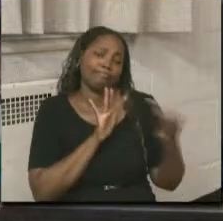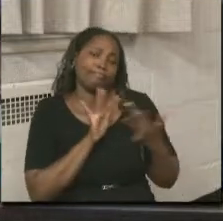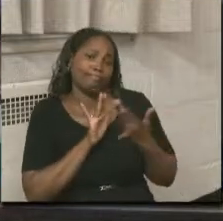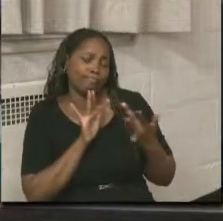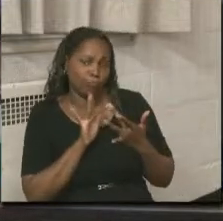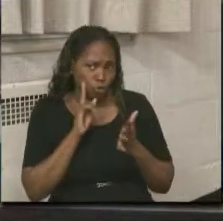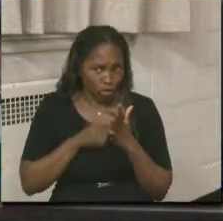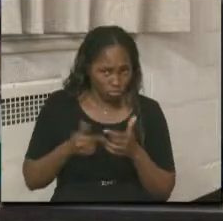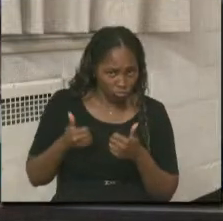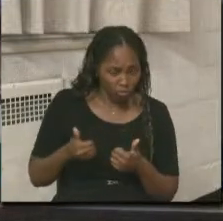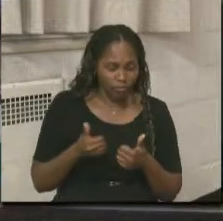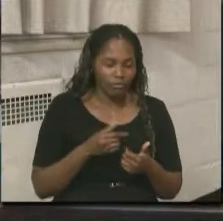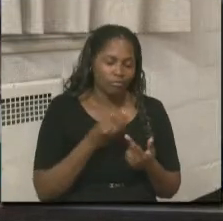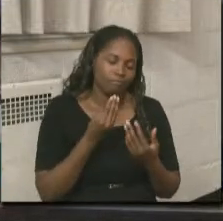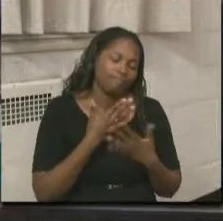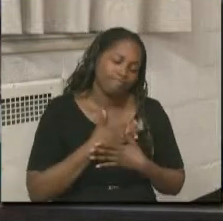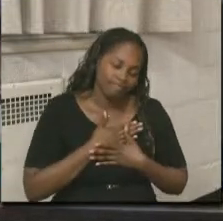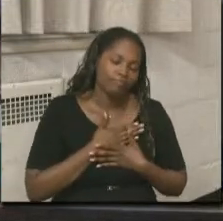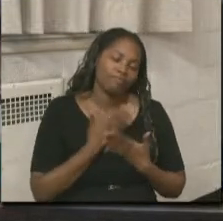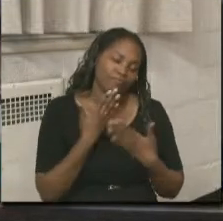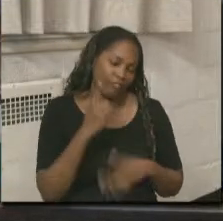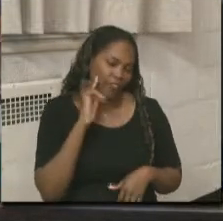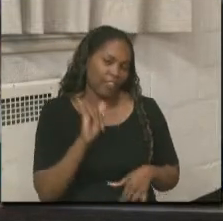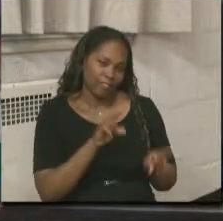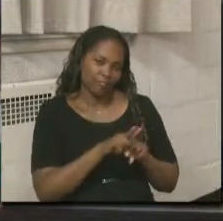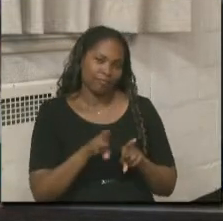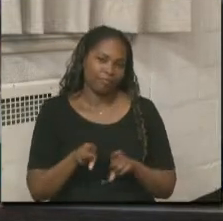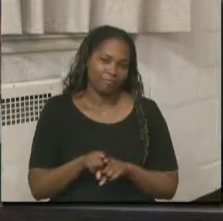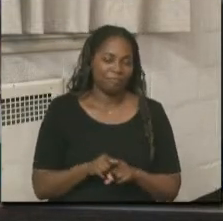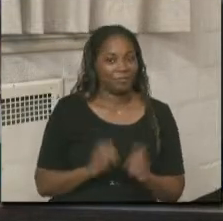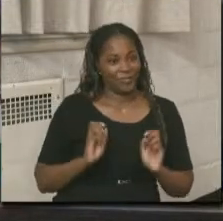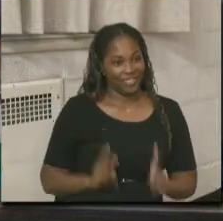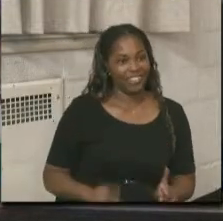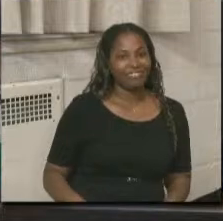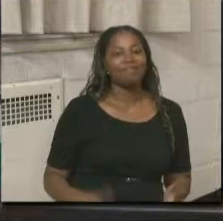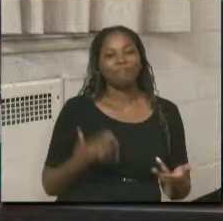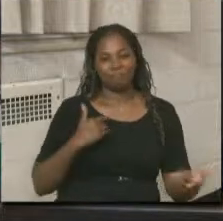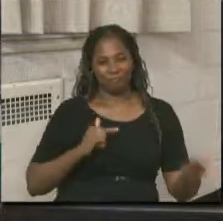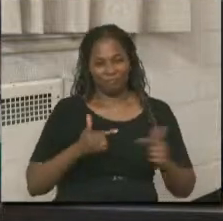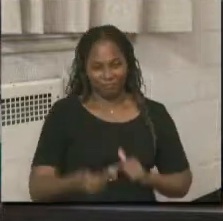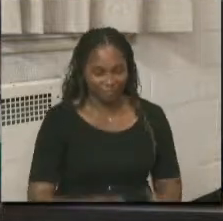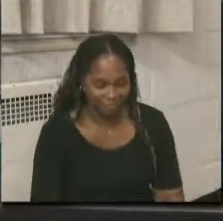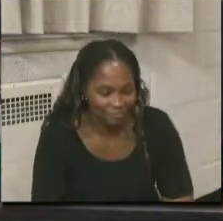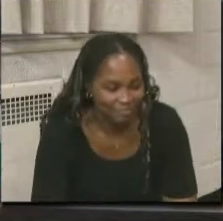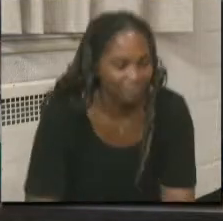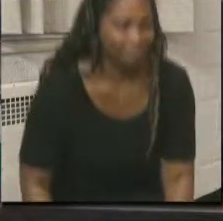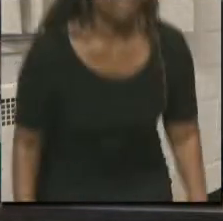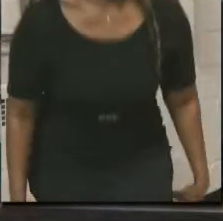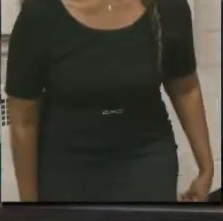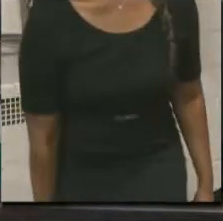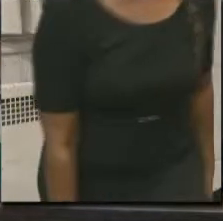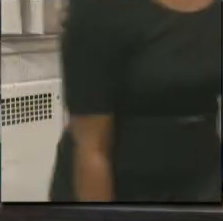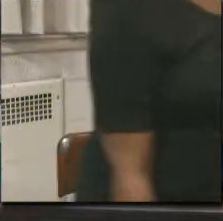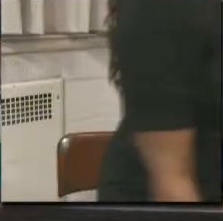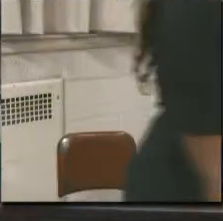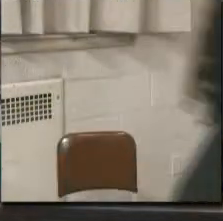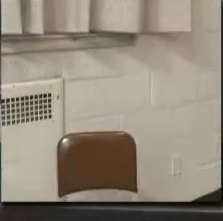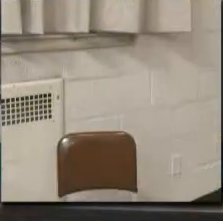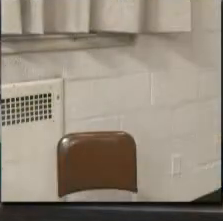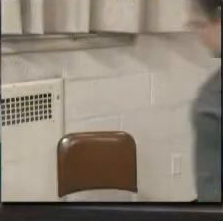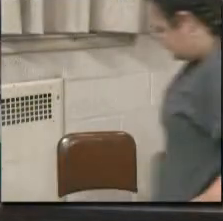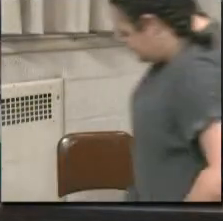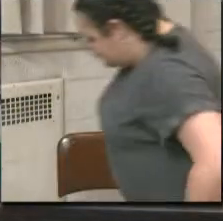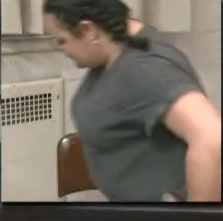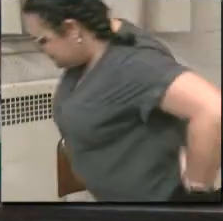I really appreciate that as well. Okay, I'm moving fast, y'all. Okay, board member Adam